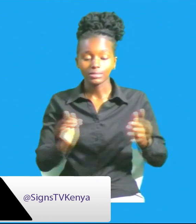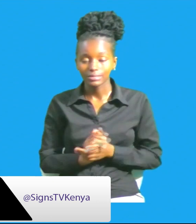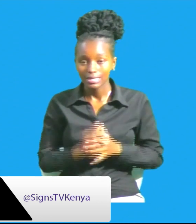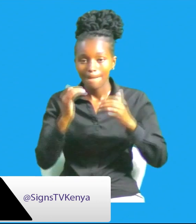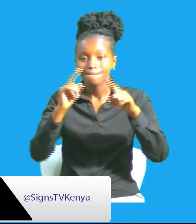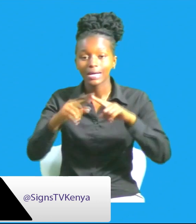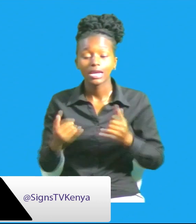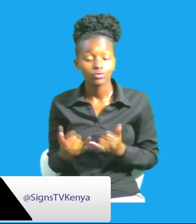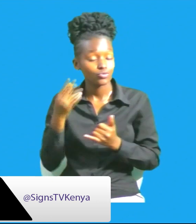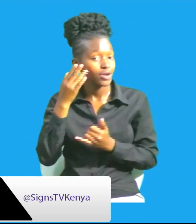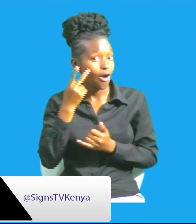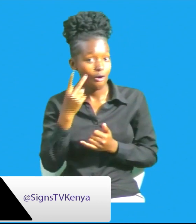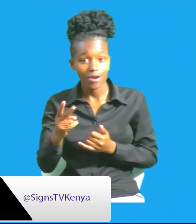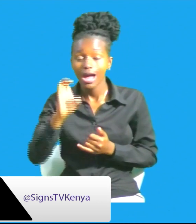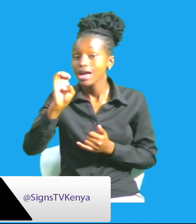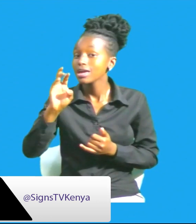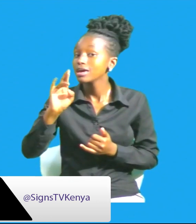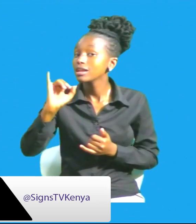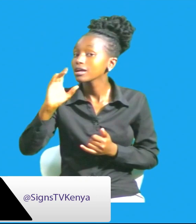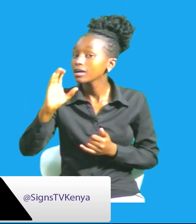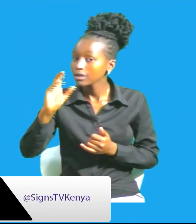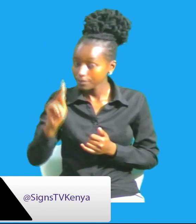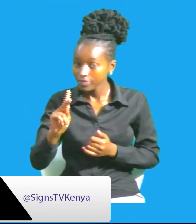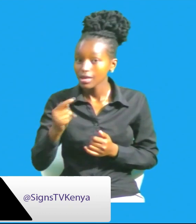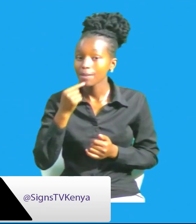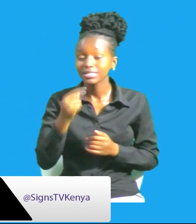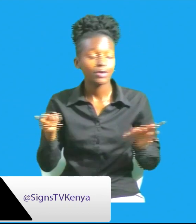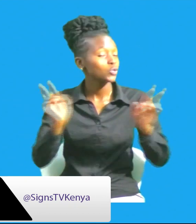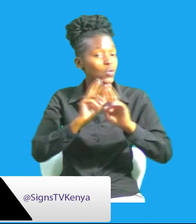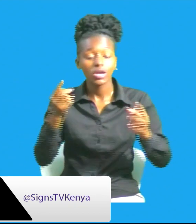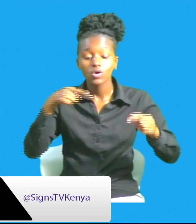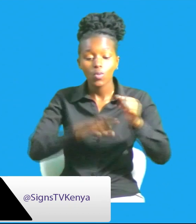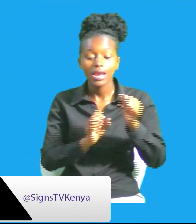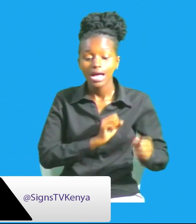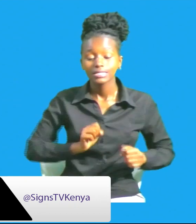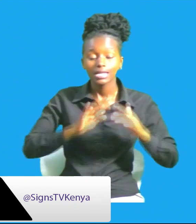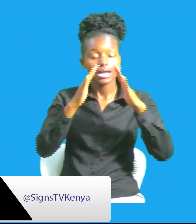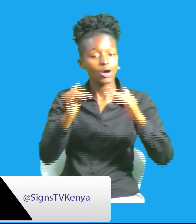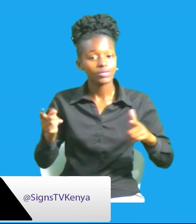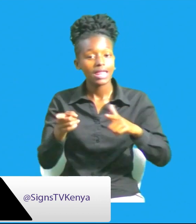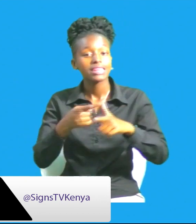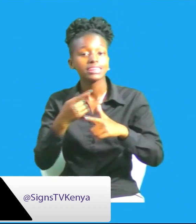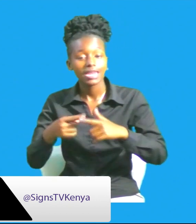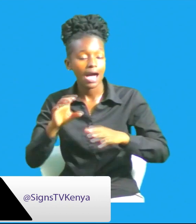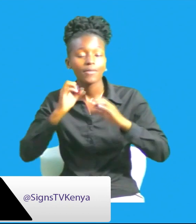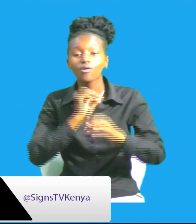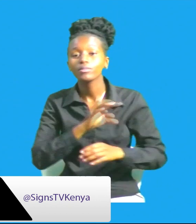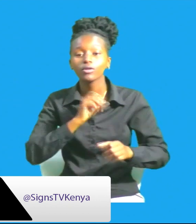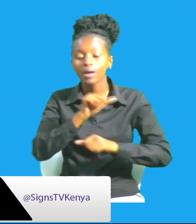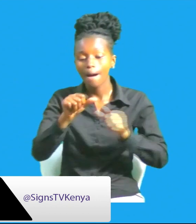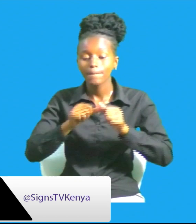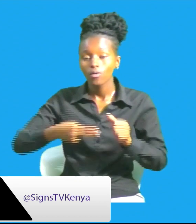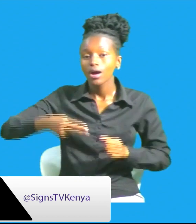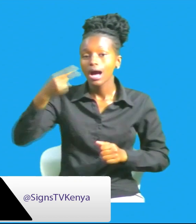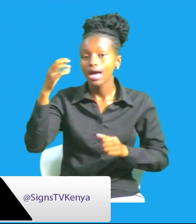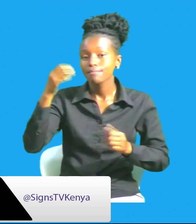street haka protest high cost of living, tunataka kuingia State House, and that is how he got himself with the handcuffs.